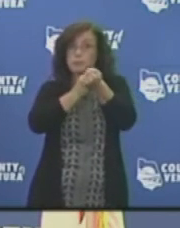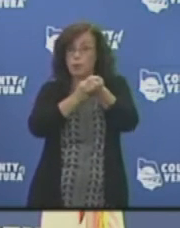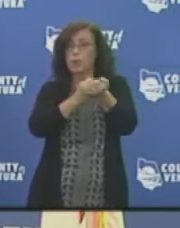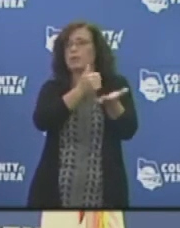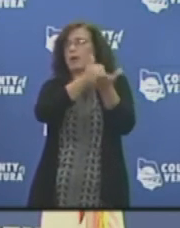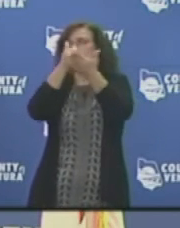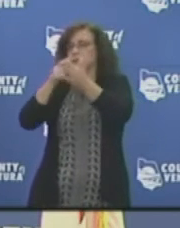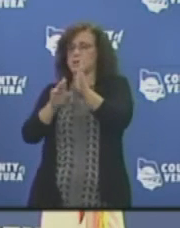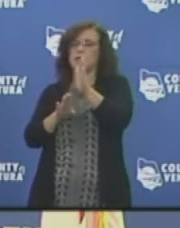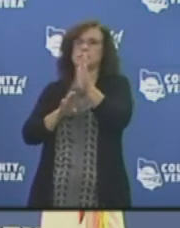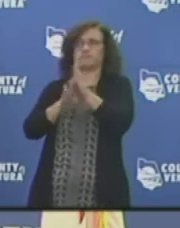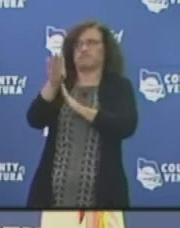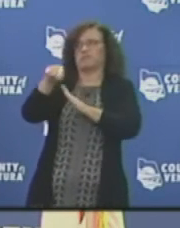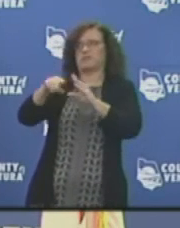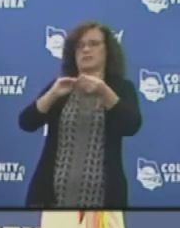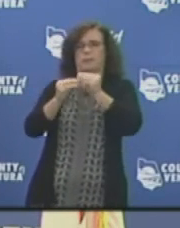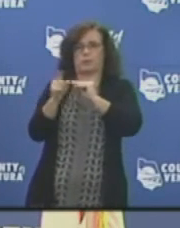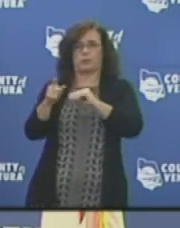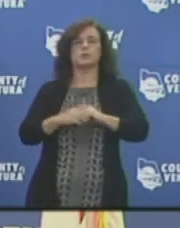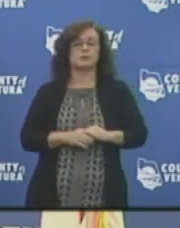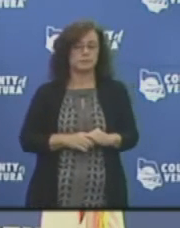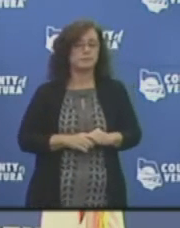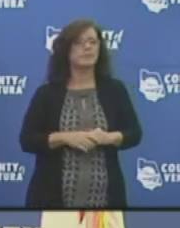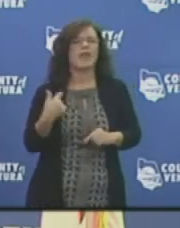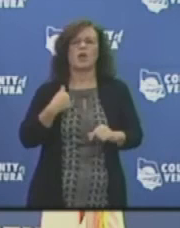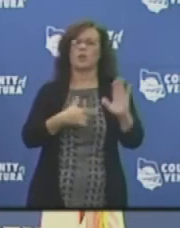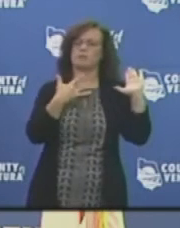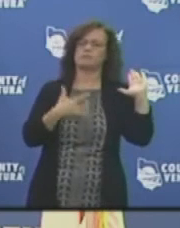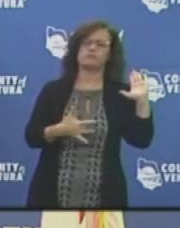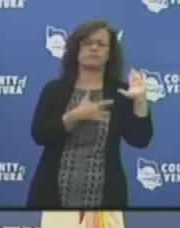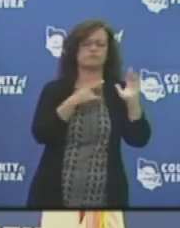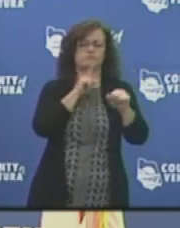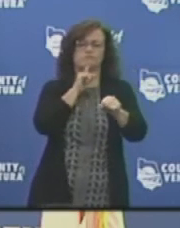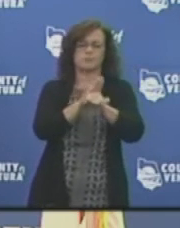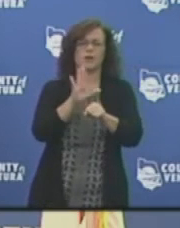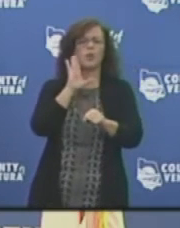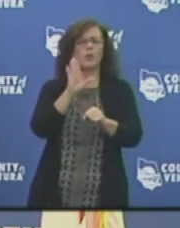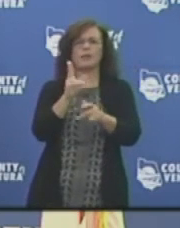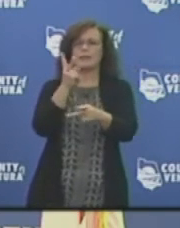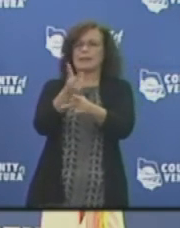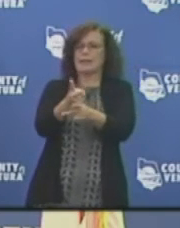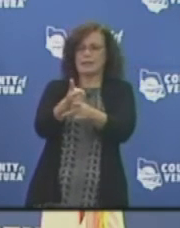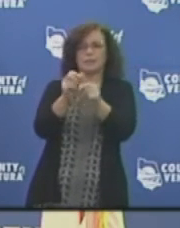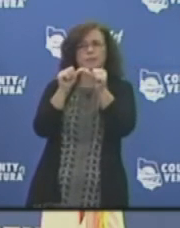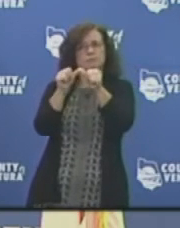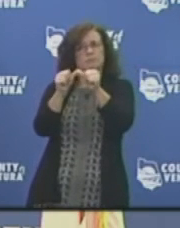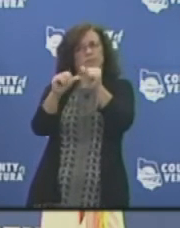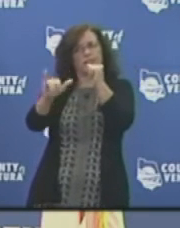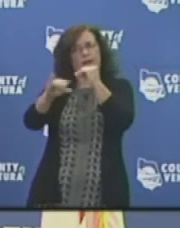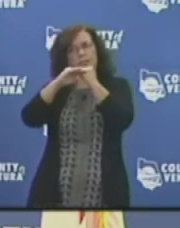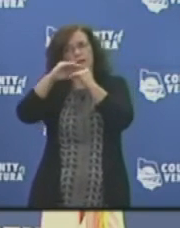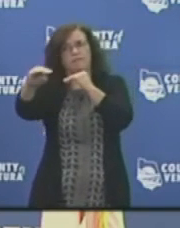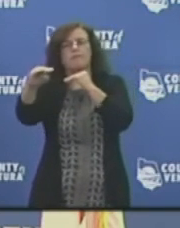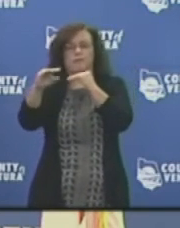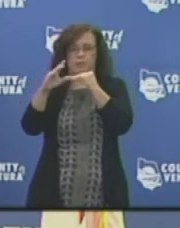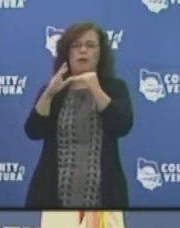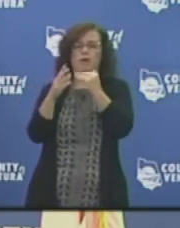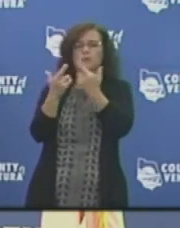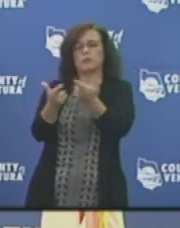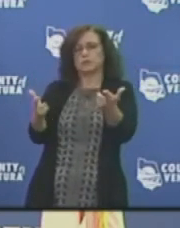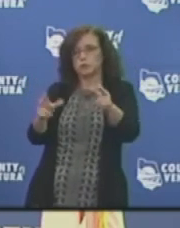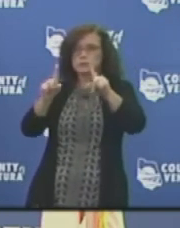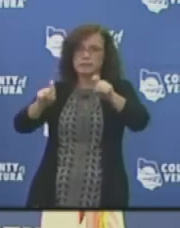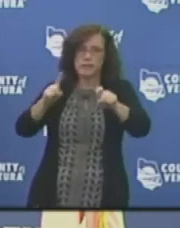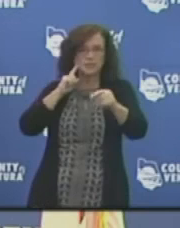be. And we pledge to you, we're going to do everything we can. We're going to pour all our resources and energy to keep sustaining this level of resource for testing for our county